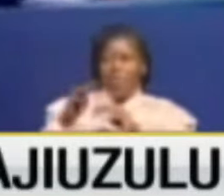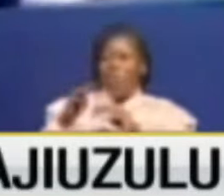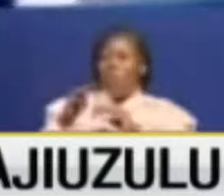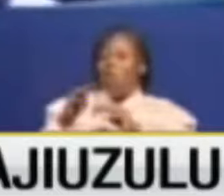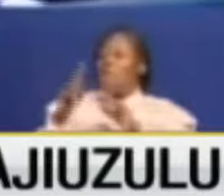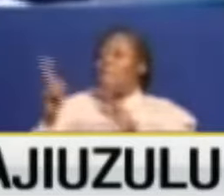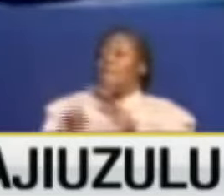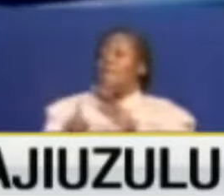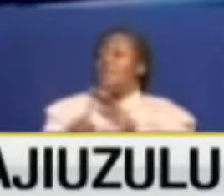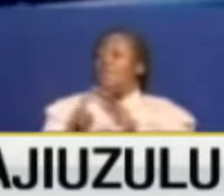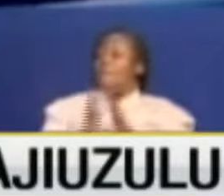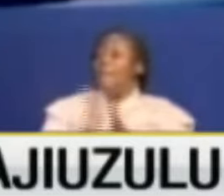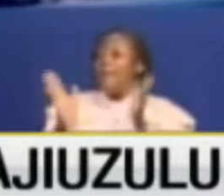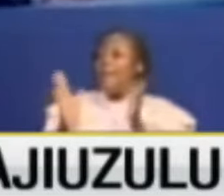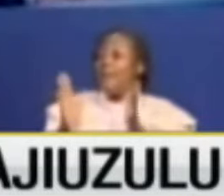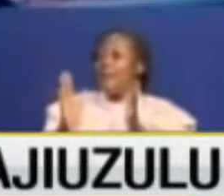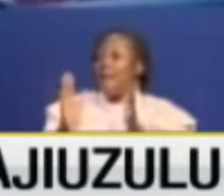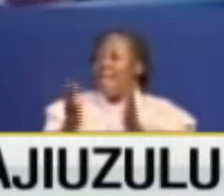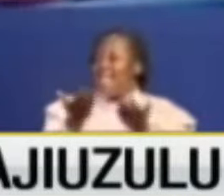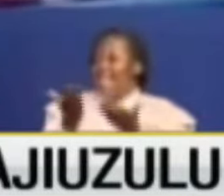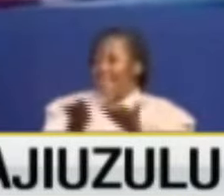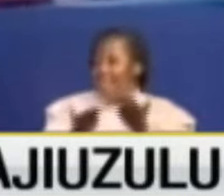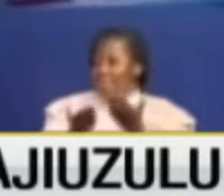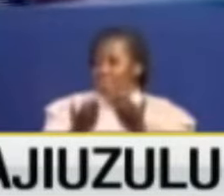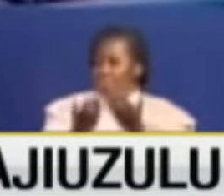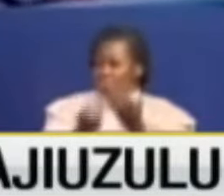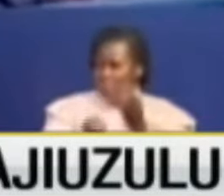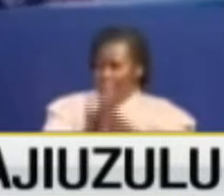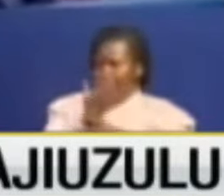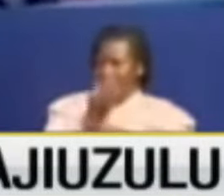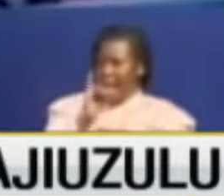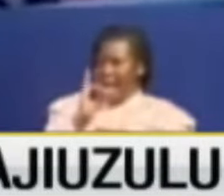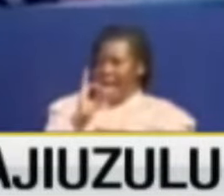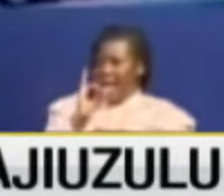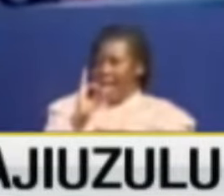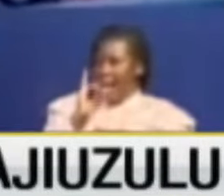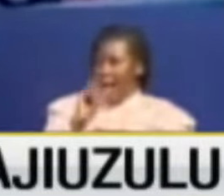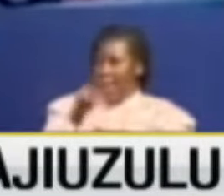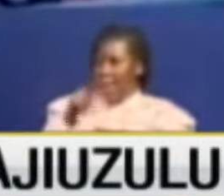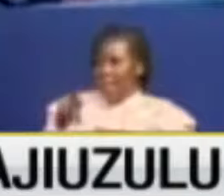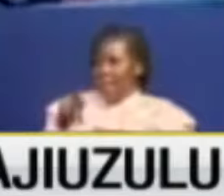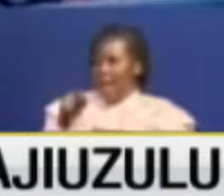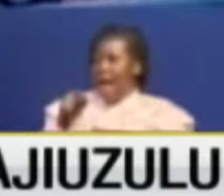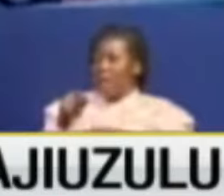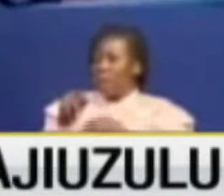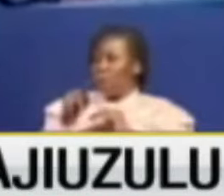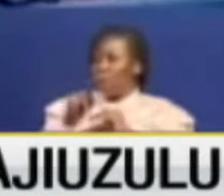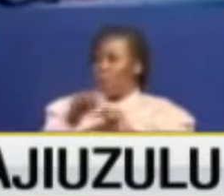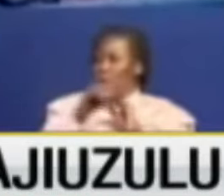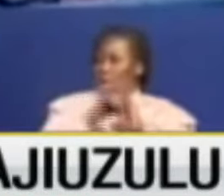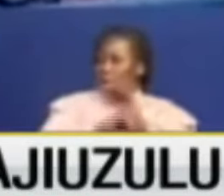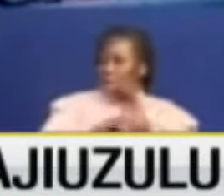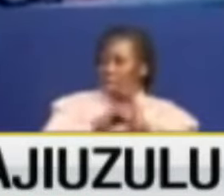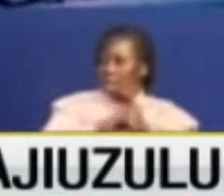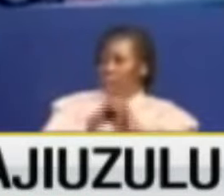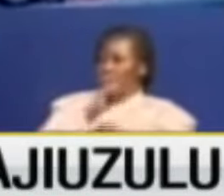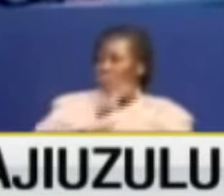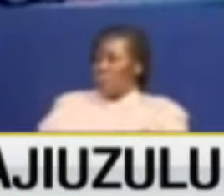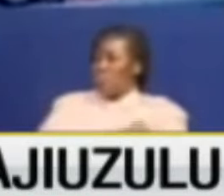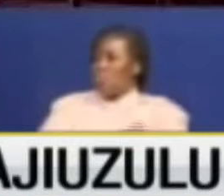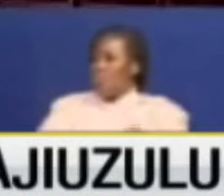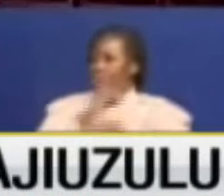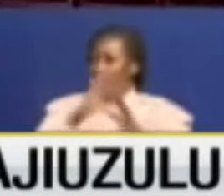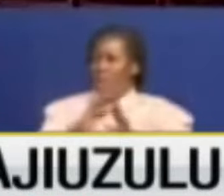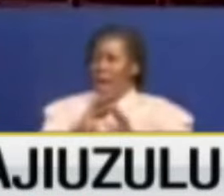Service to generate IPPD numbers. These are nursery school teachers whom we cannot keep